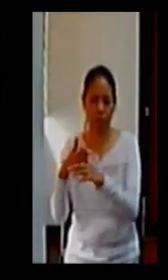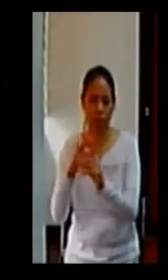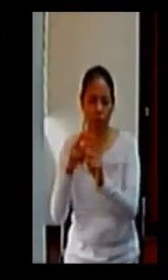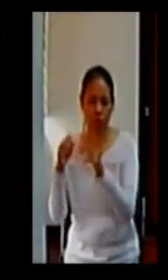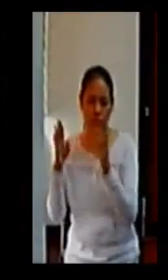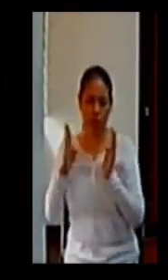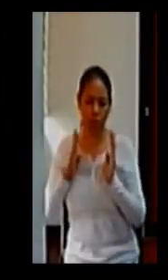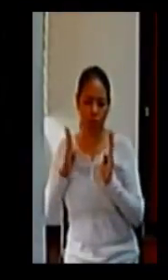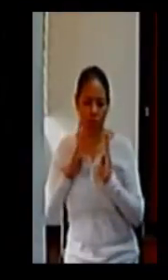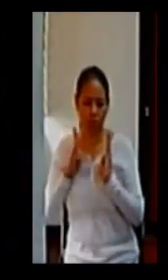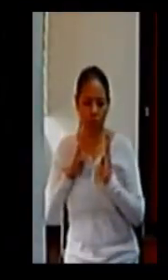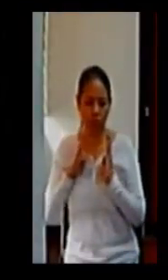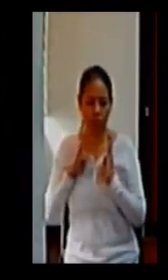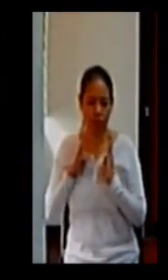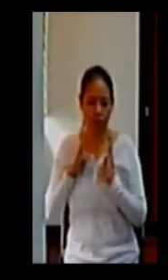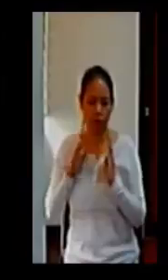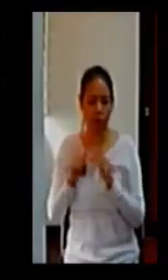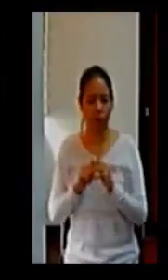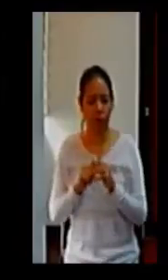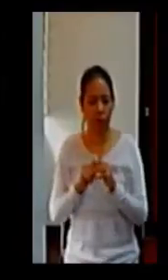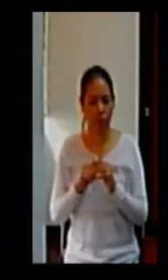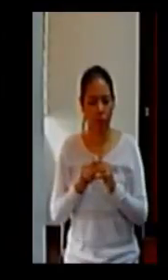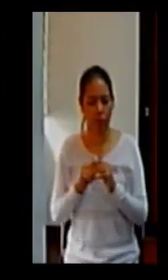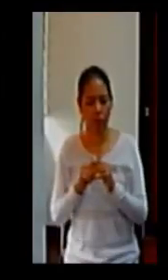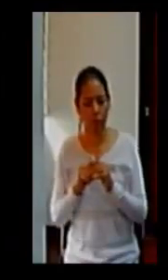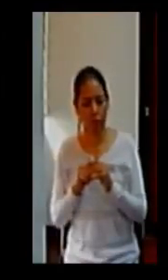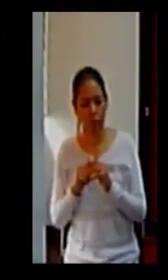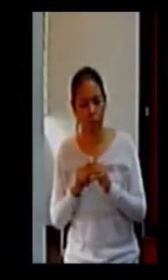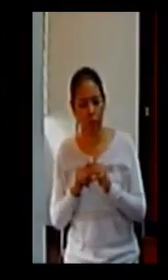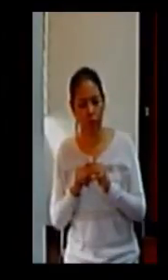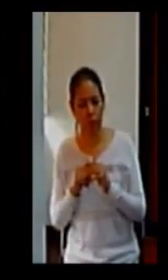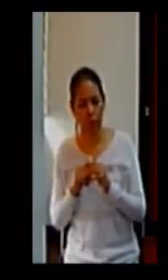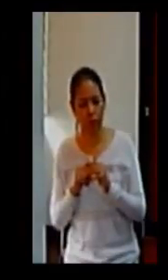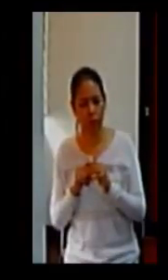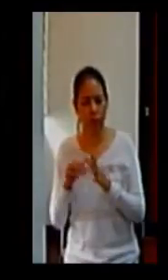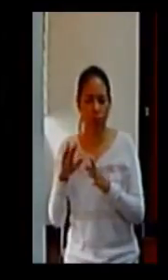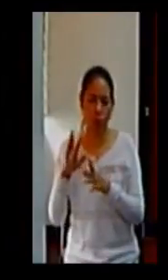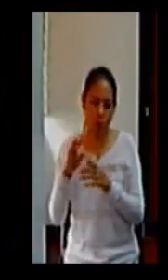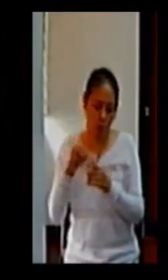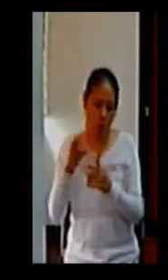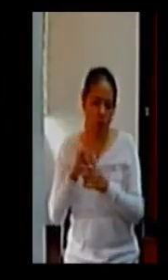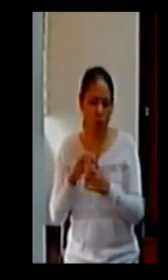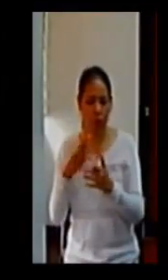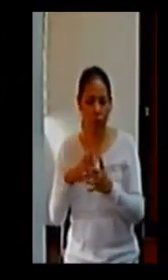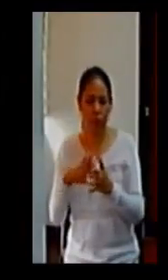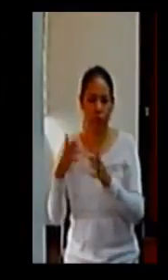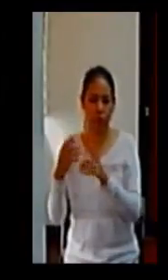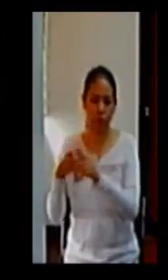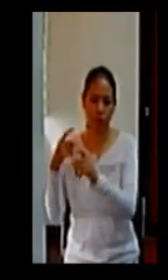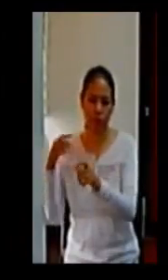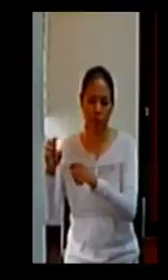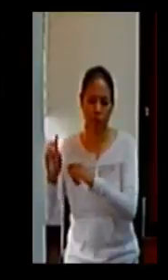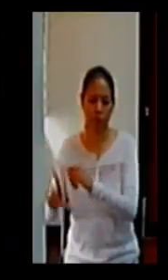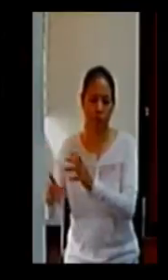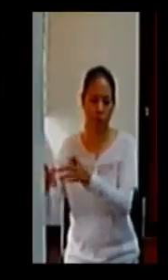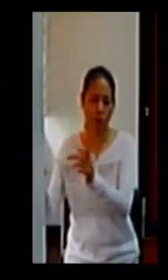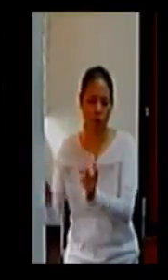of lowlanders, has that also increased or short stay because of the